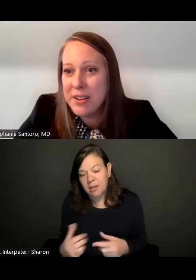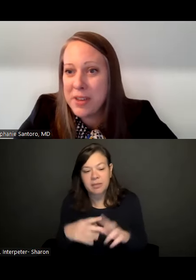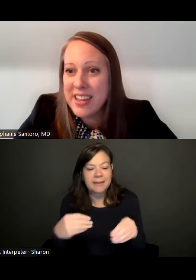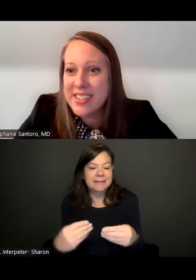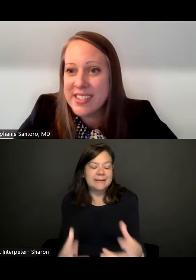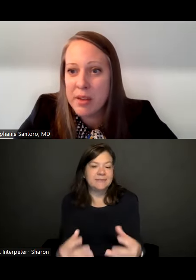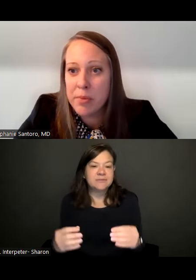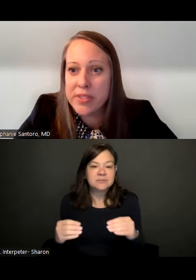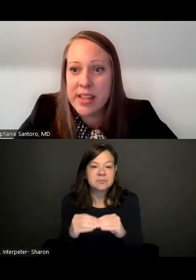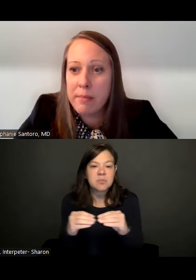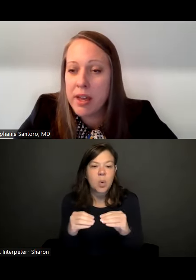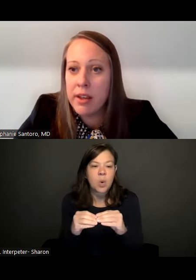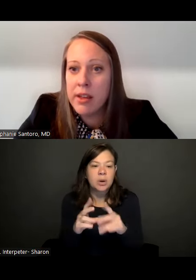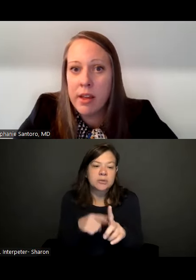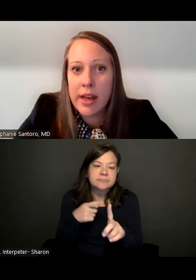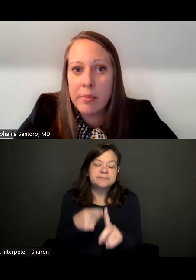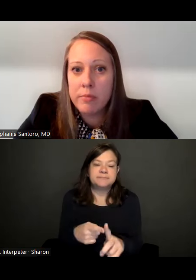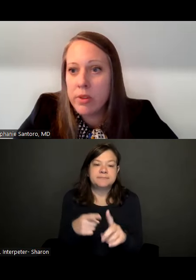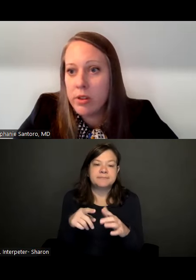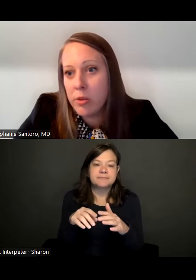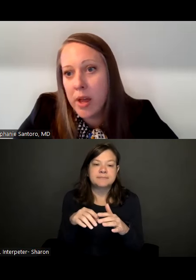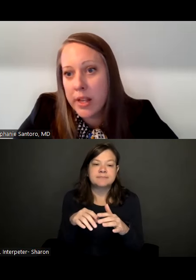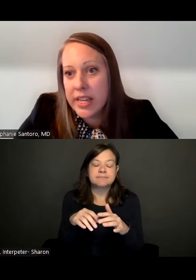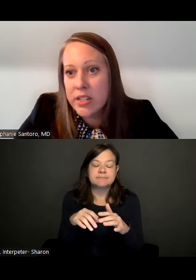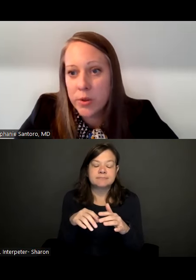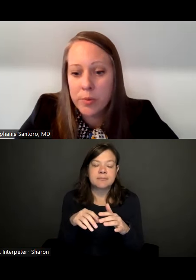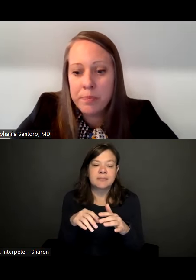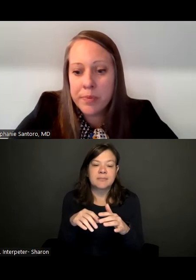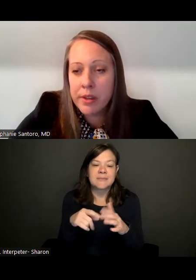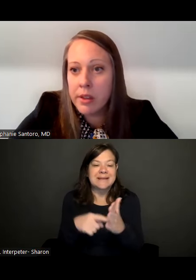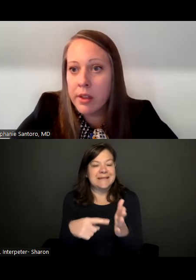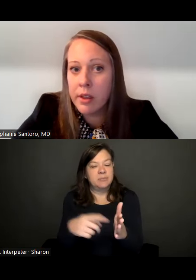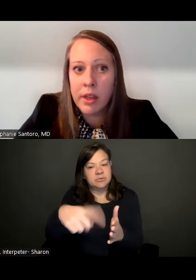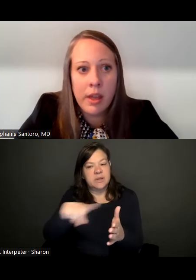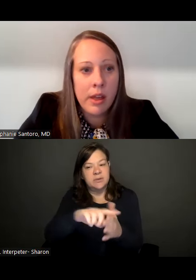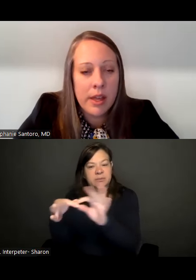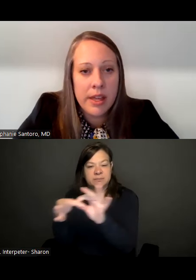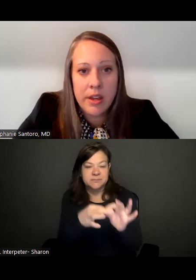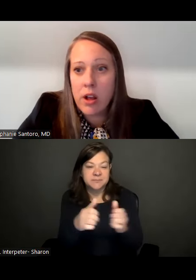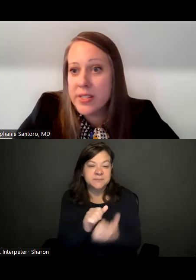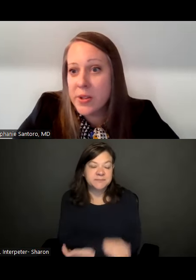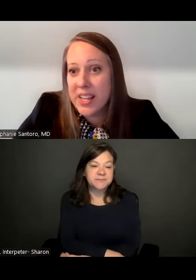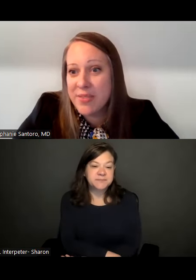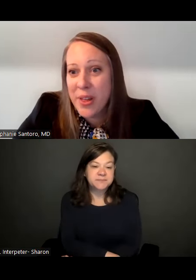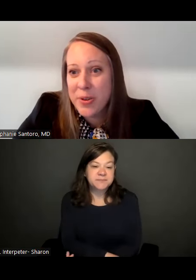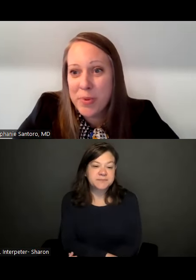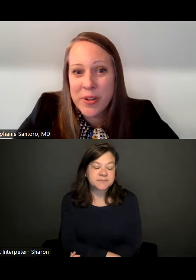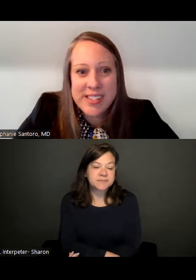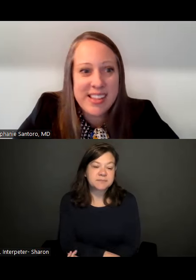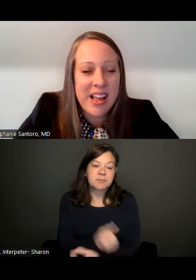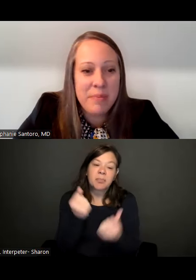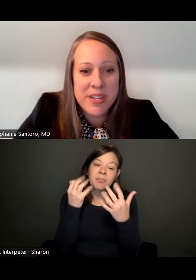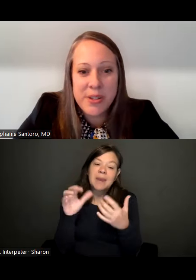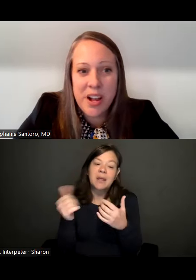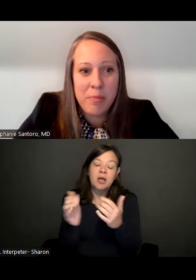some kind of case examples that you might relate to. There are also lots of other